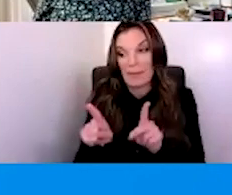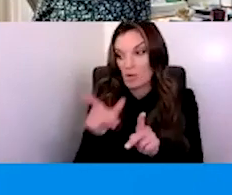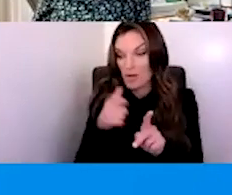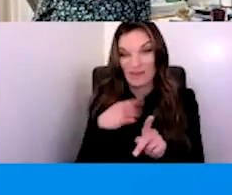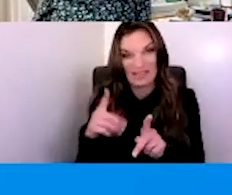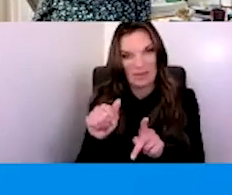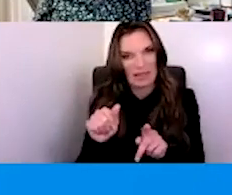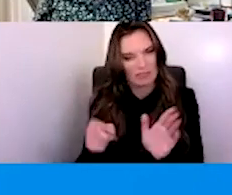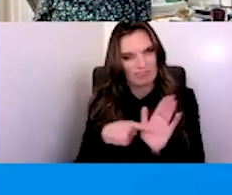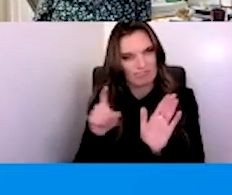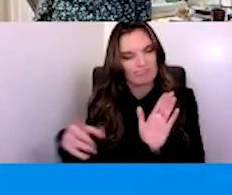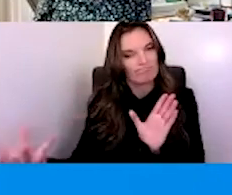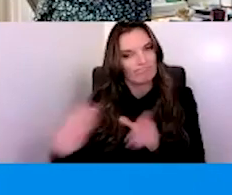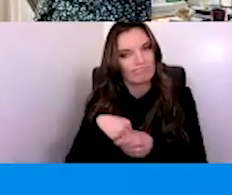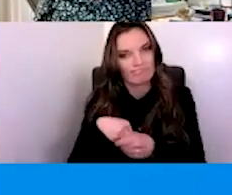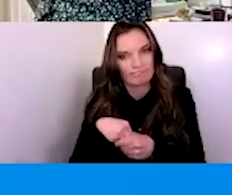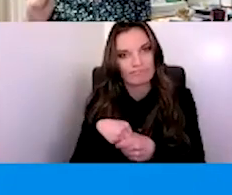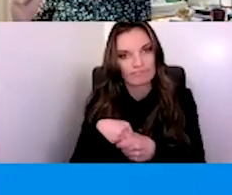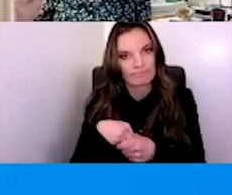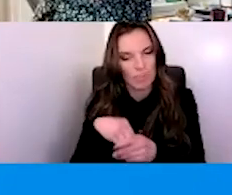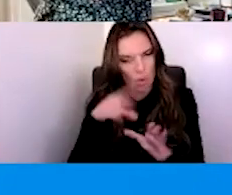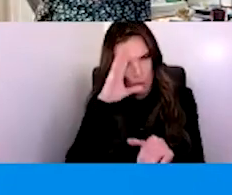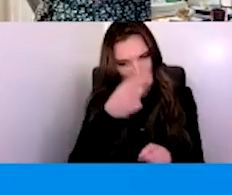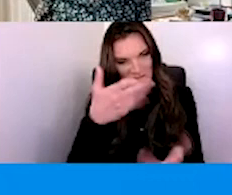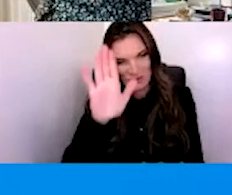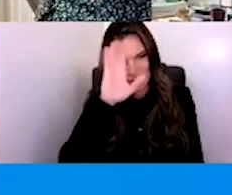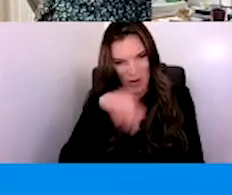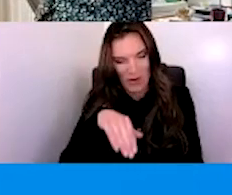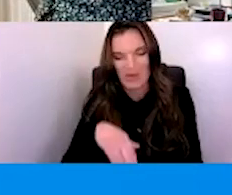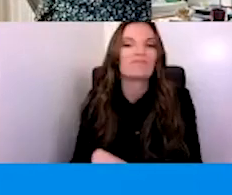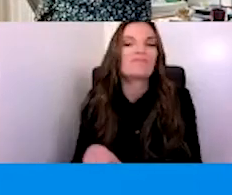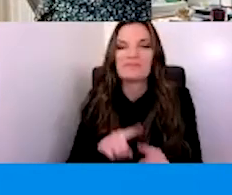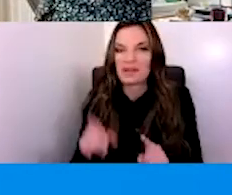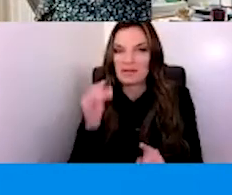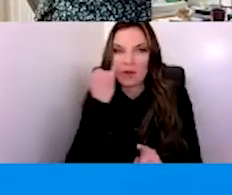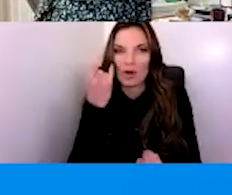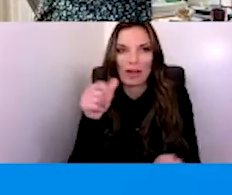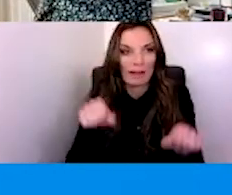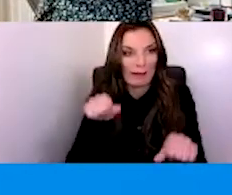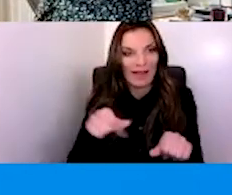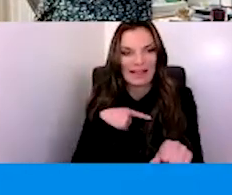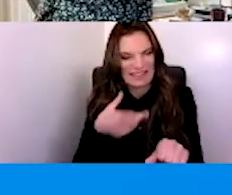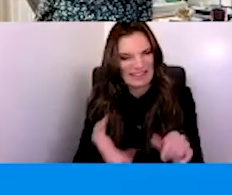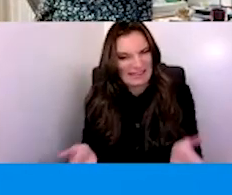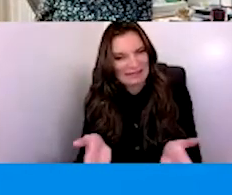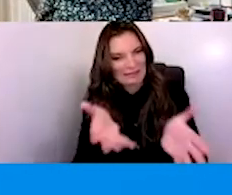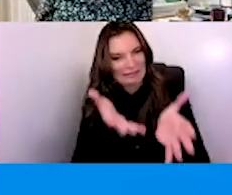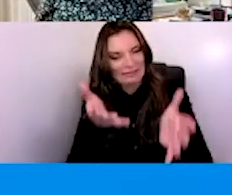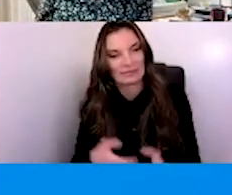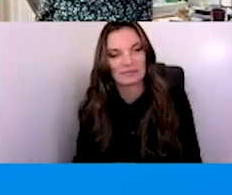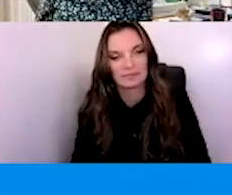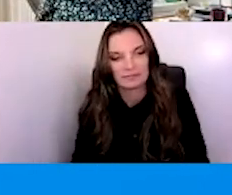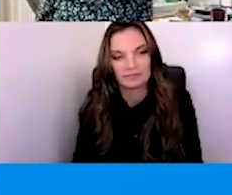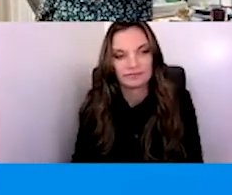about it. But if you needed a little bit of extra umph behind your advocacy for that, I really like this article